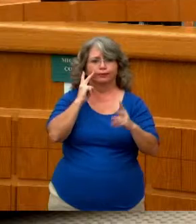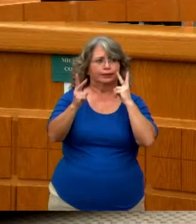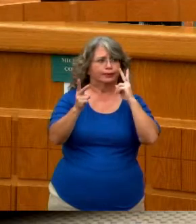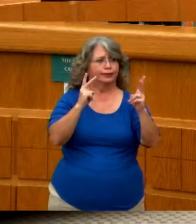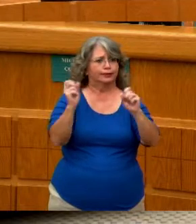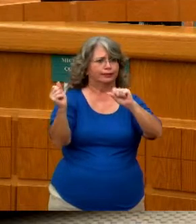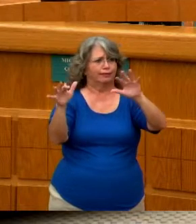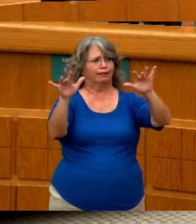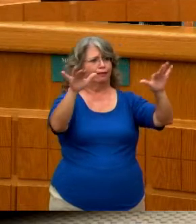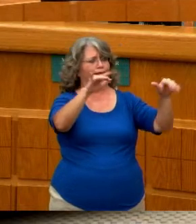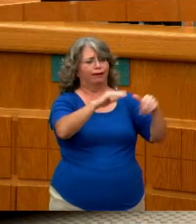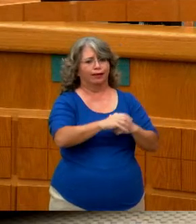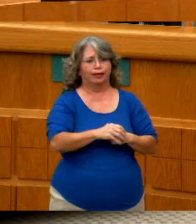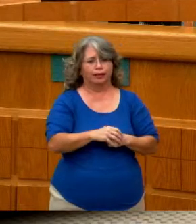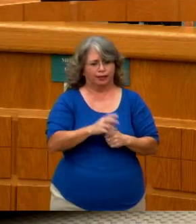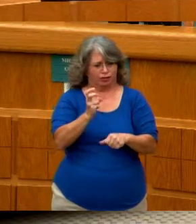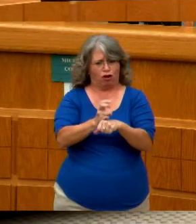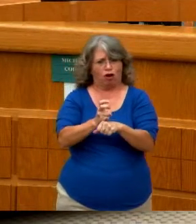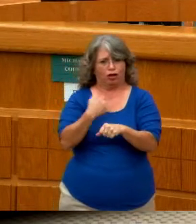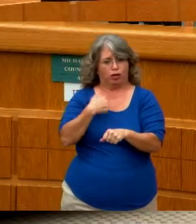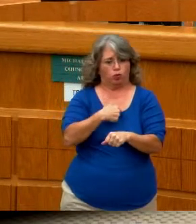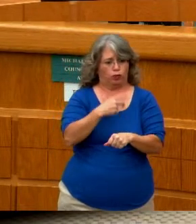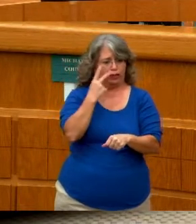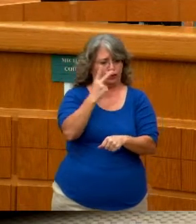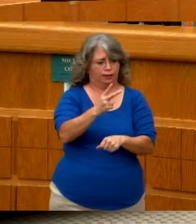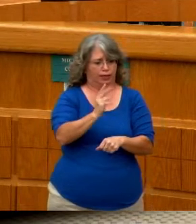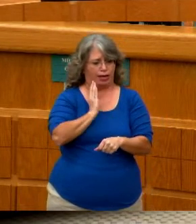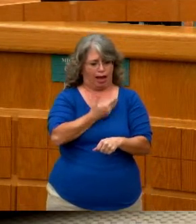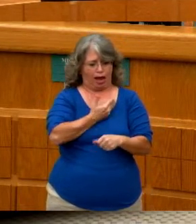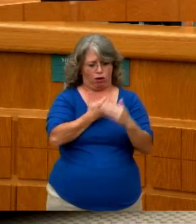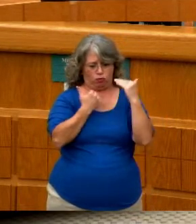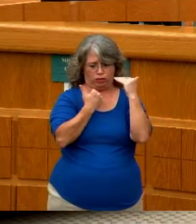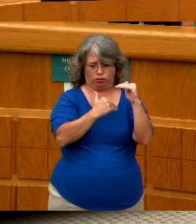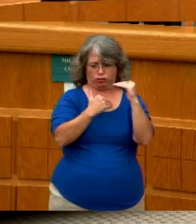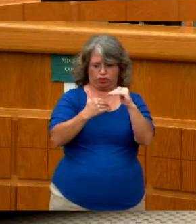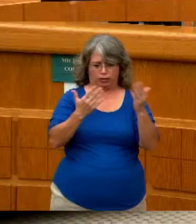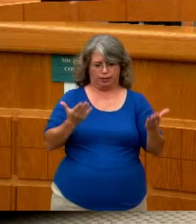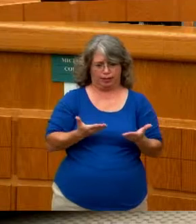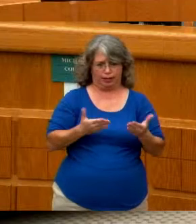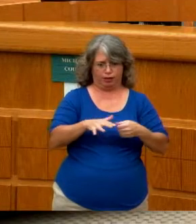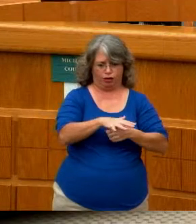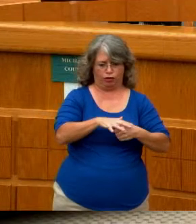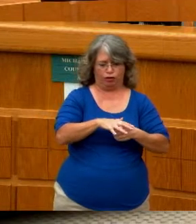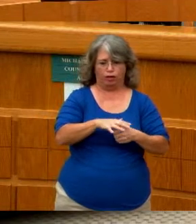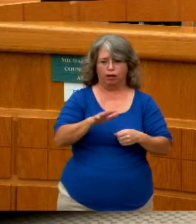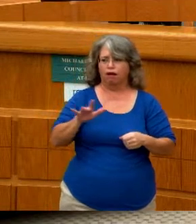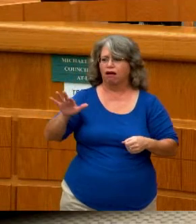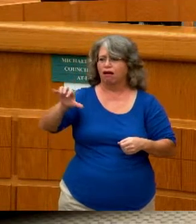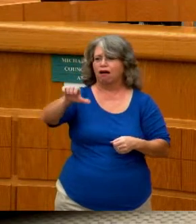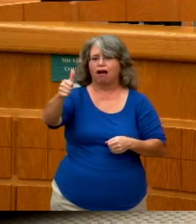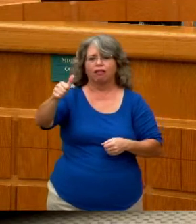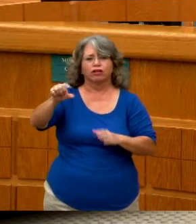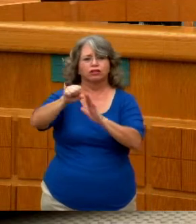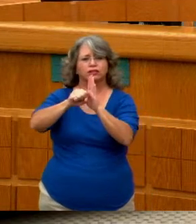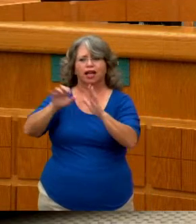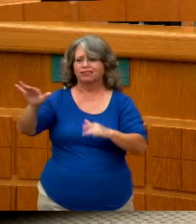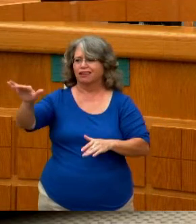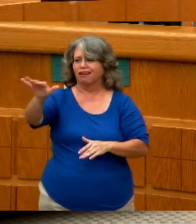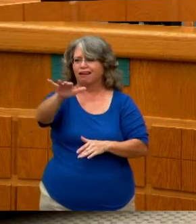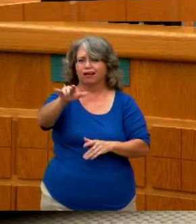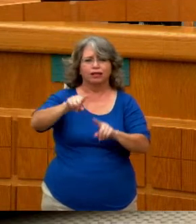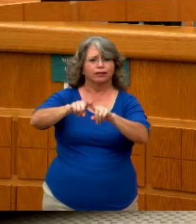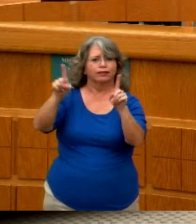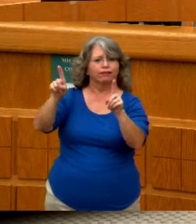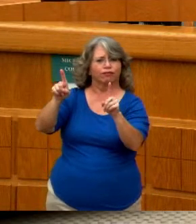see that on TV and across different states. It's hard because we have our own restrictions here. We see across the United States different